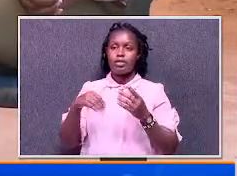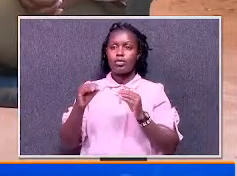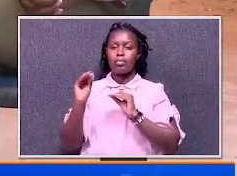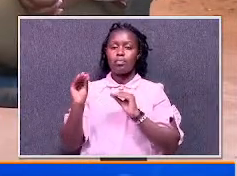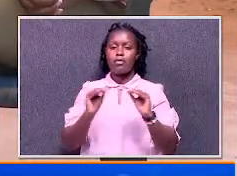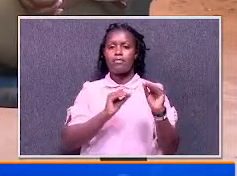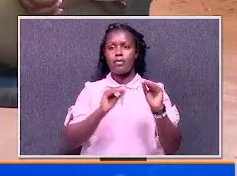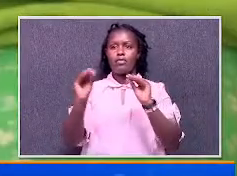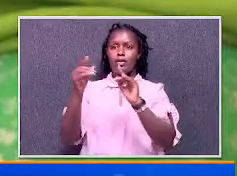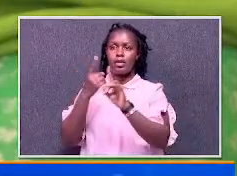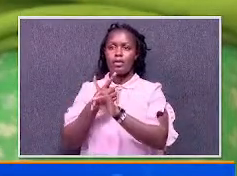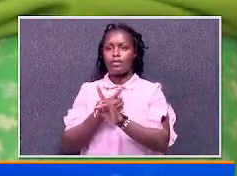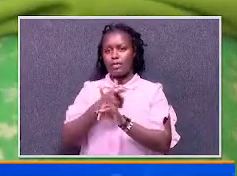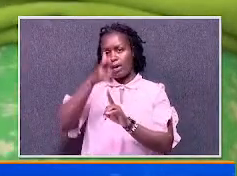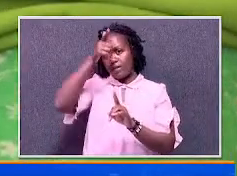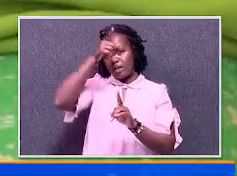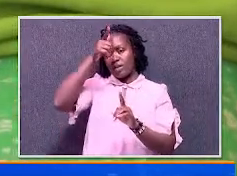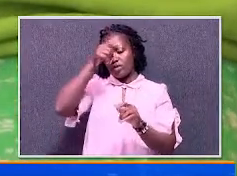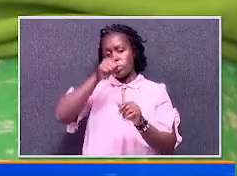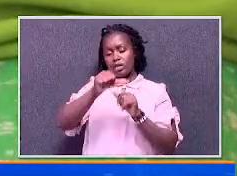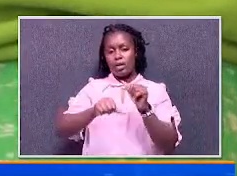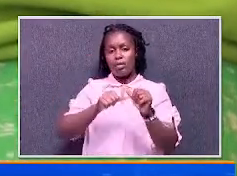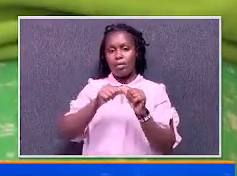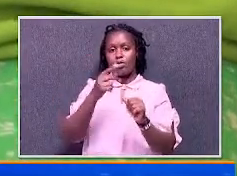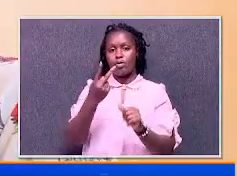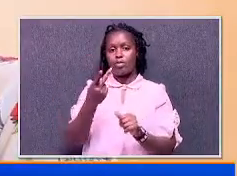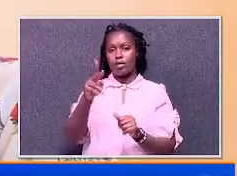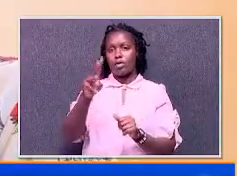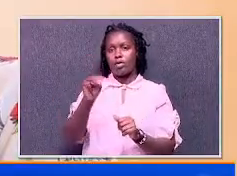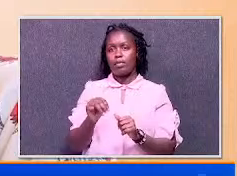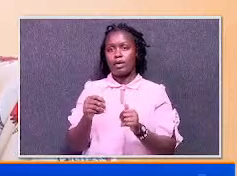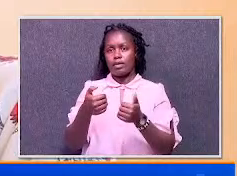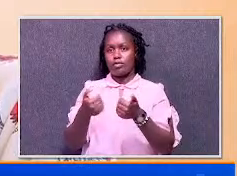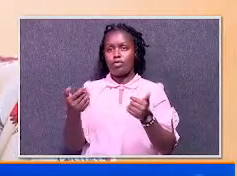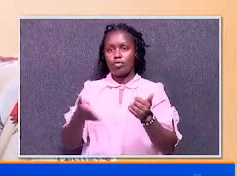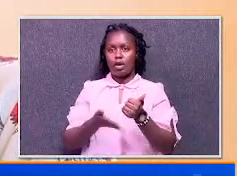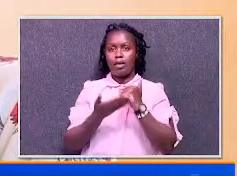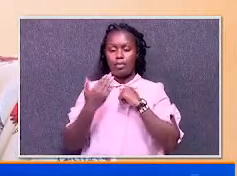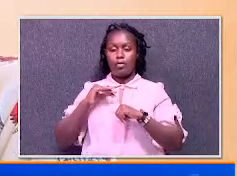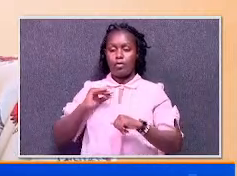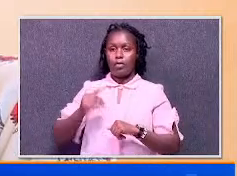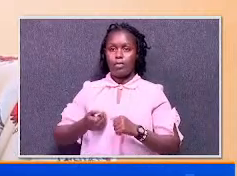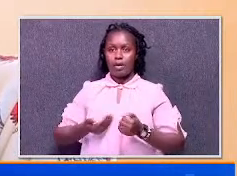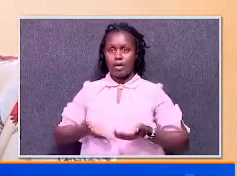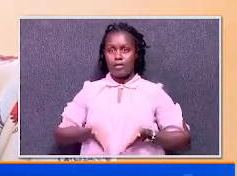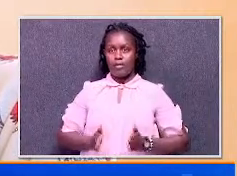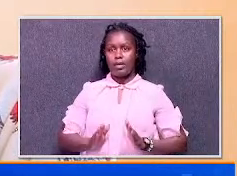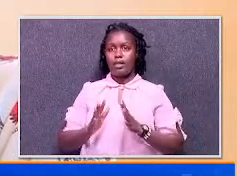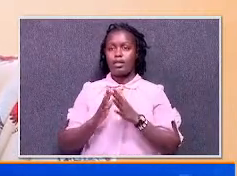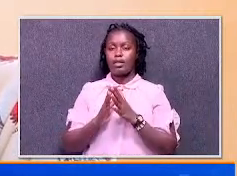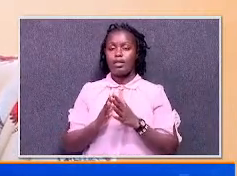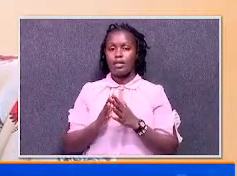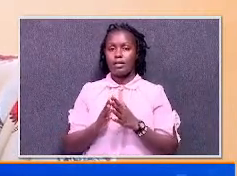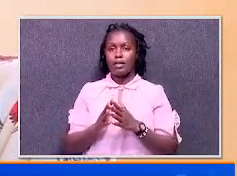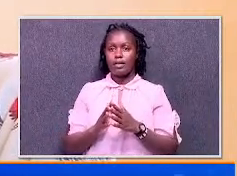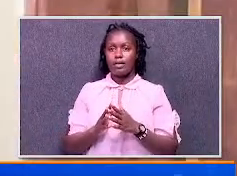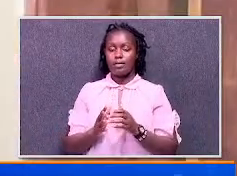different villages which are mostly 2 kilometers apart to help women deliver. Hata village tu nimeka.